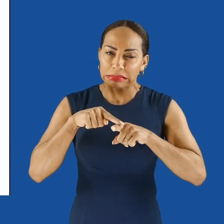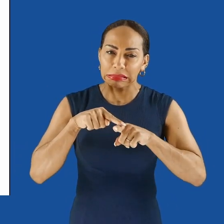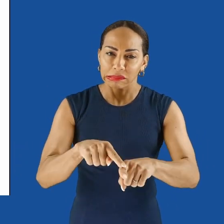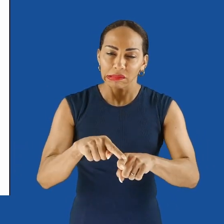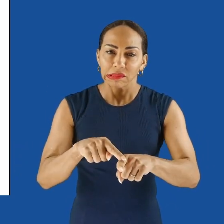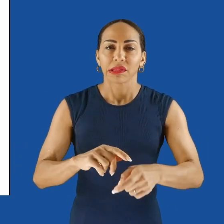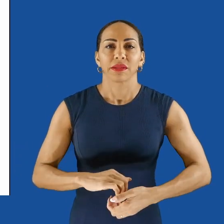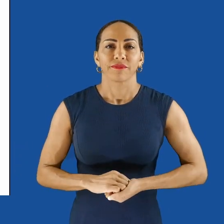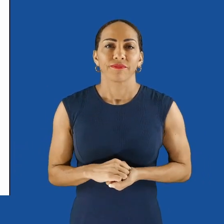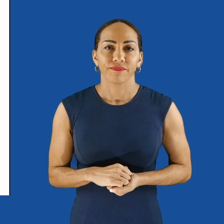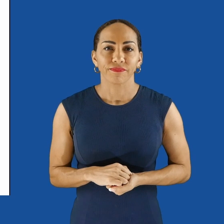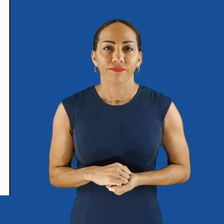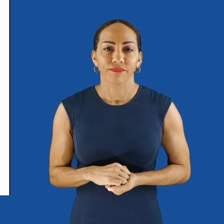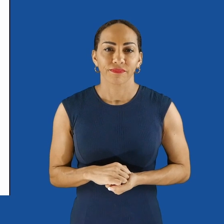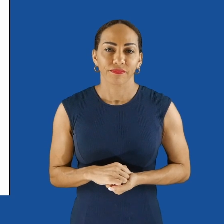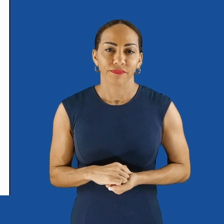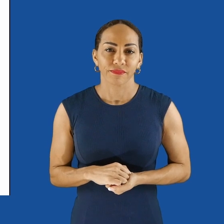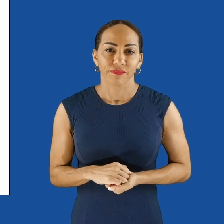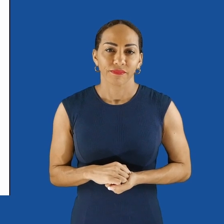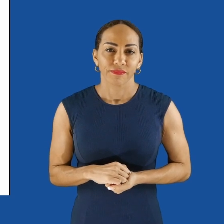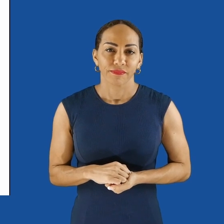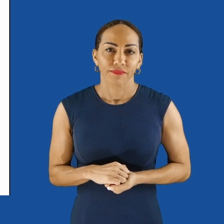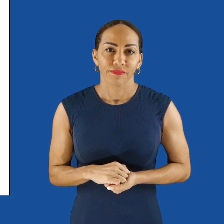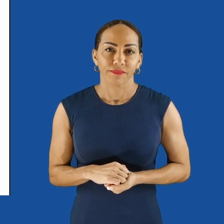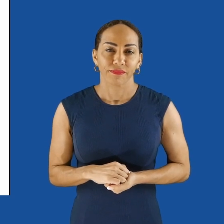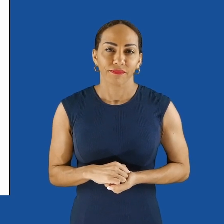and my organisation